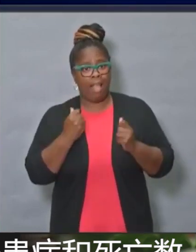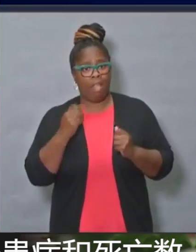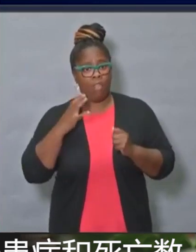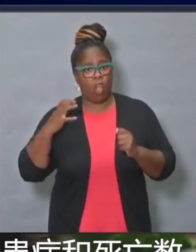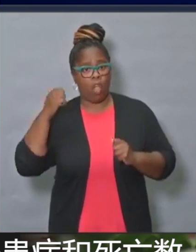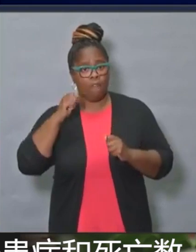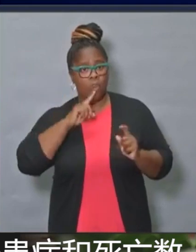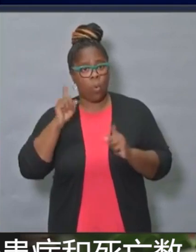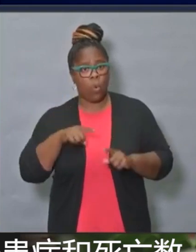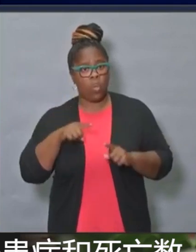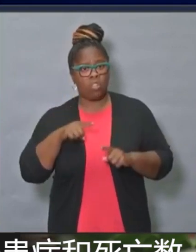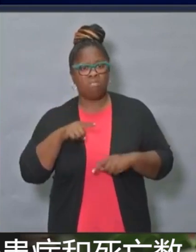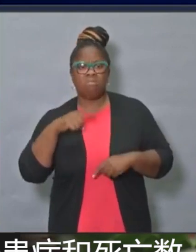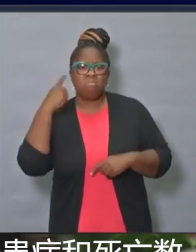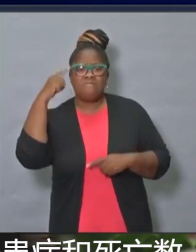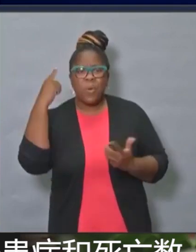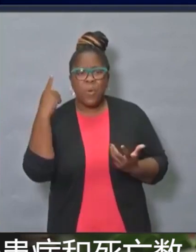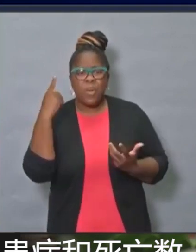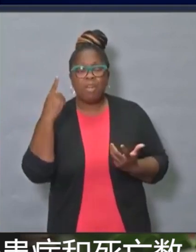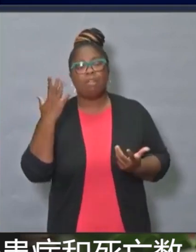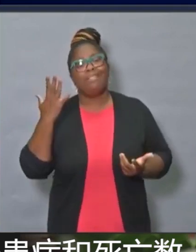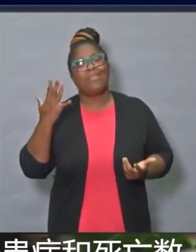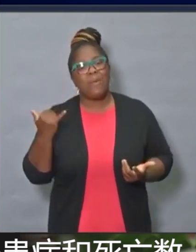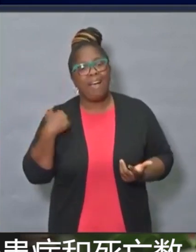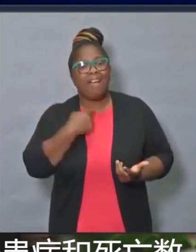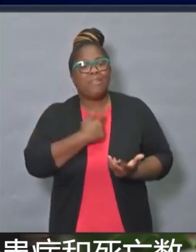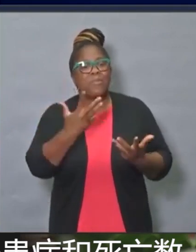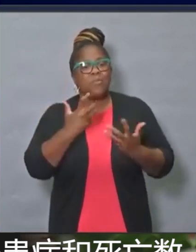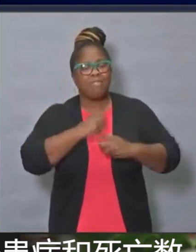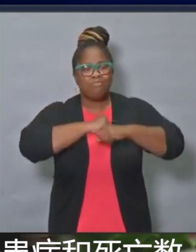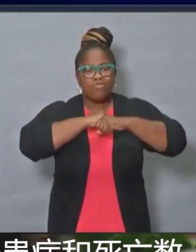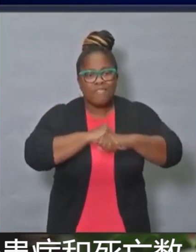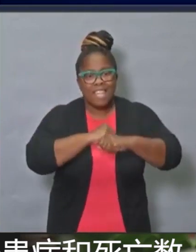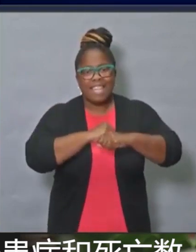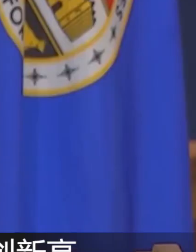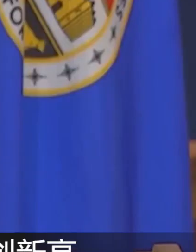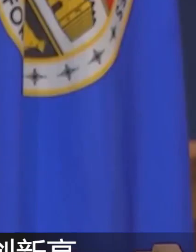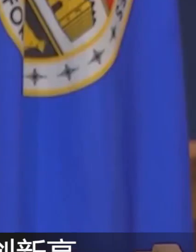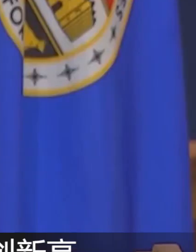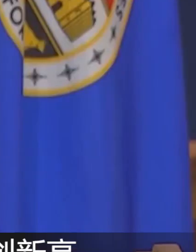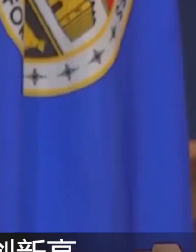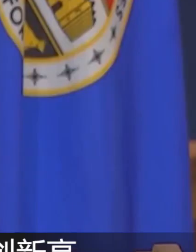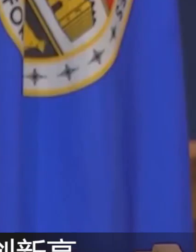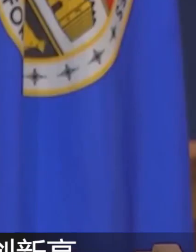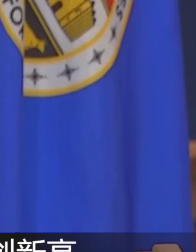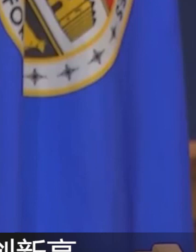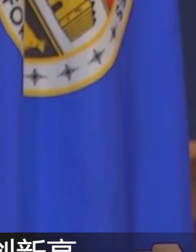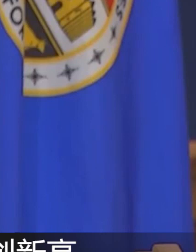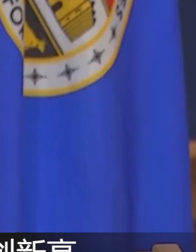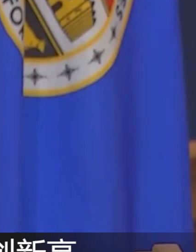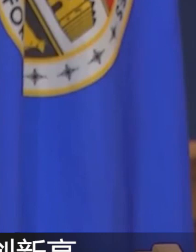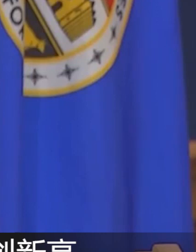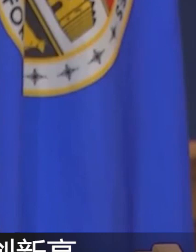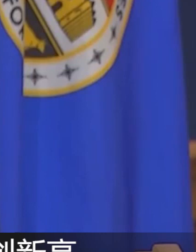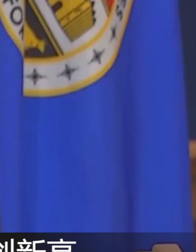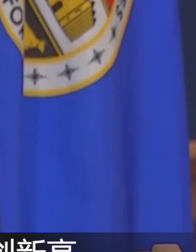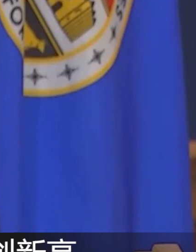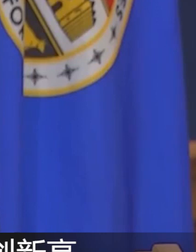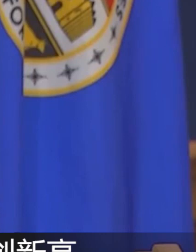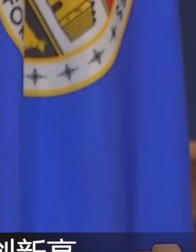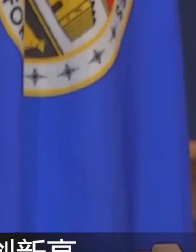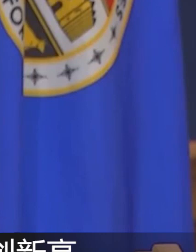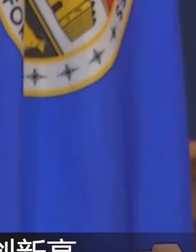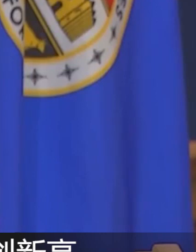of preventing more cases, more serious illness, and more deaths. As we reported out yesterday,